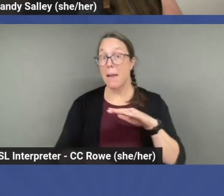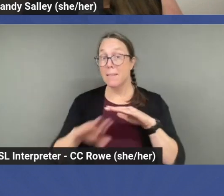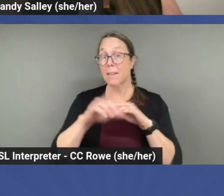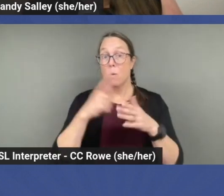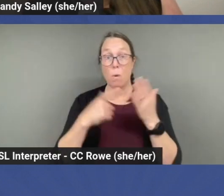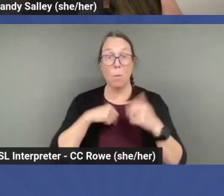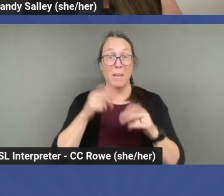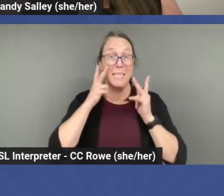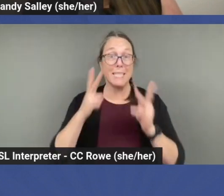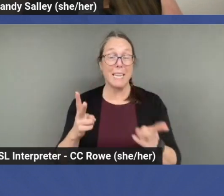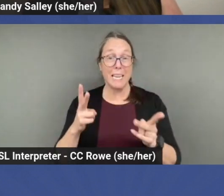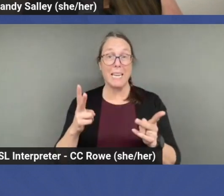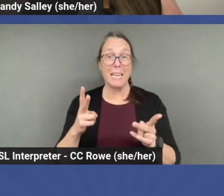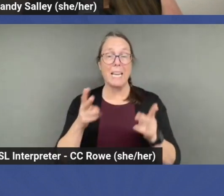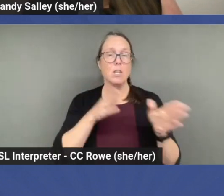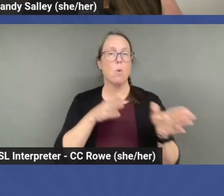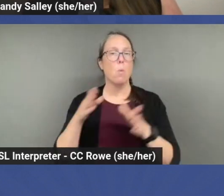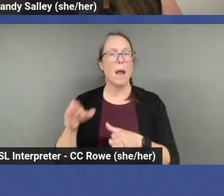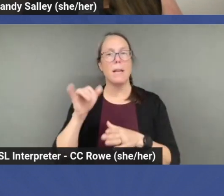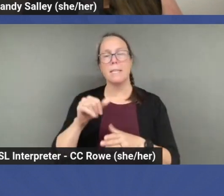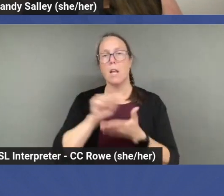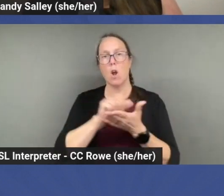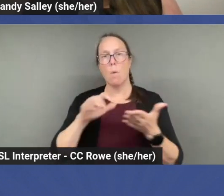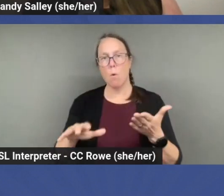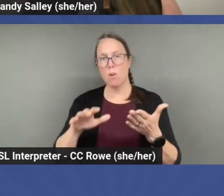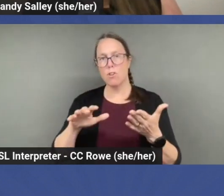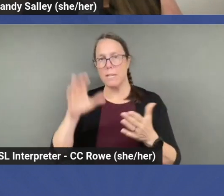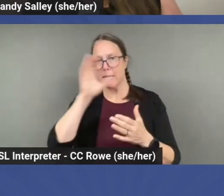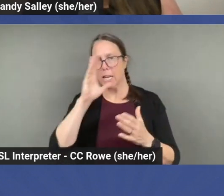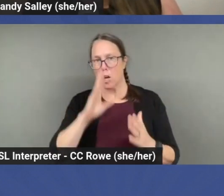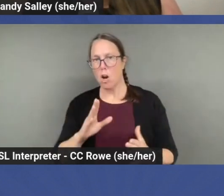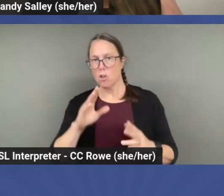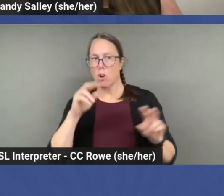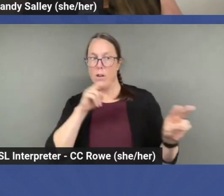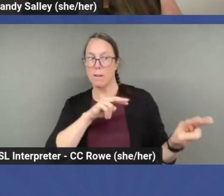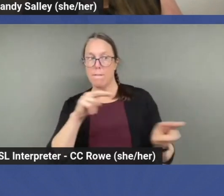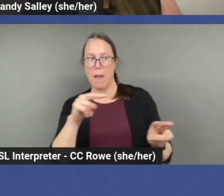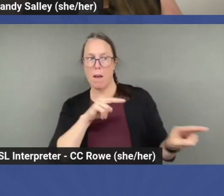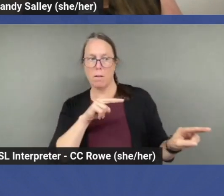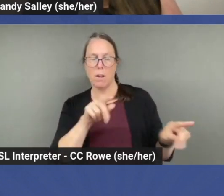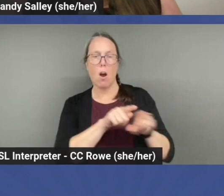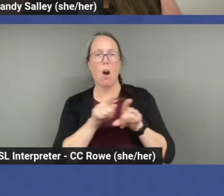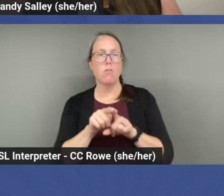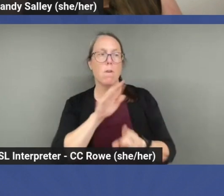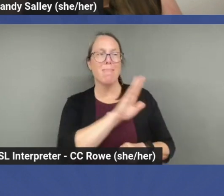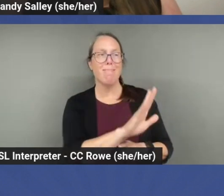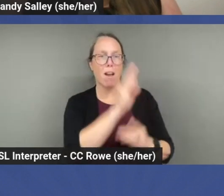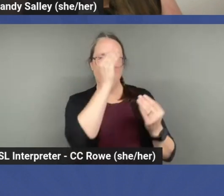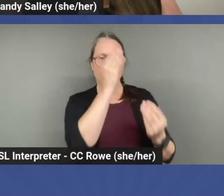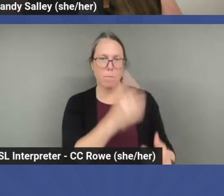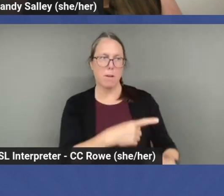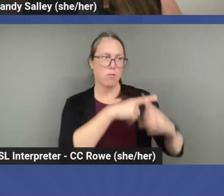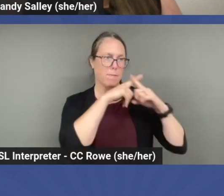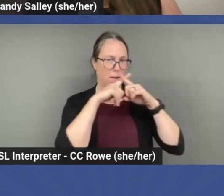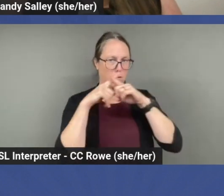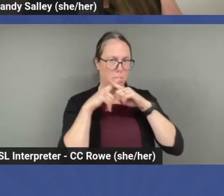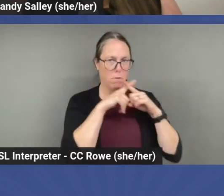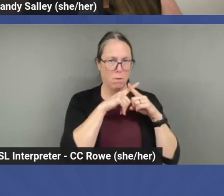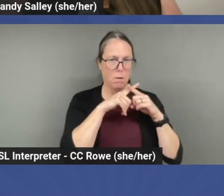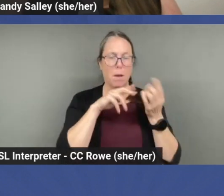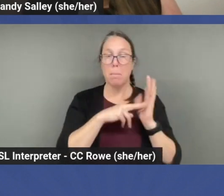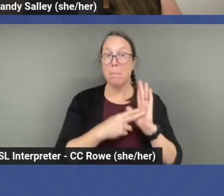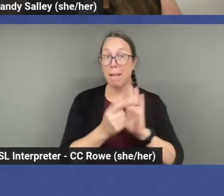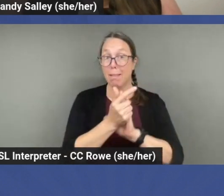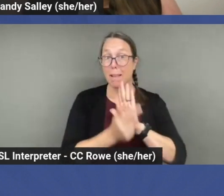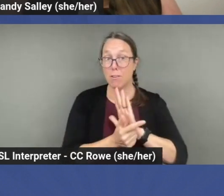whole landscape of ways that abortion seekers are also surveilled, in addition to their information being censored. So, legislation